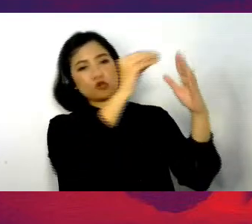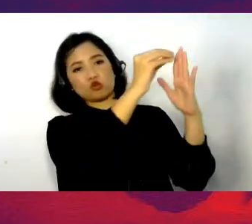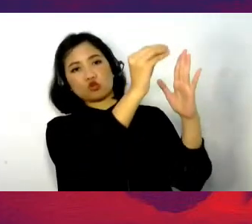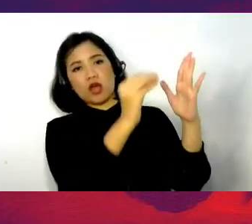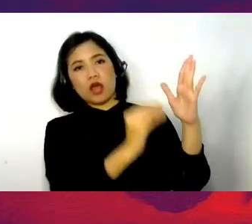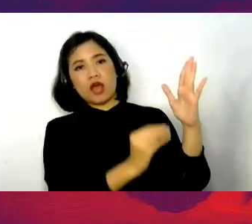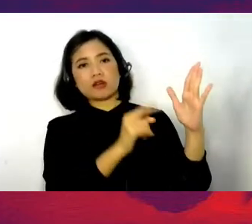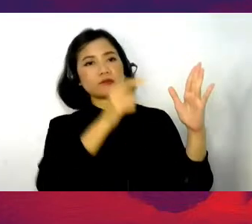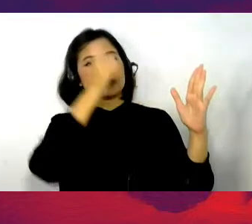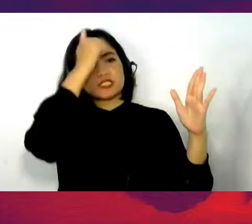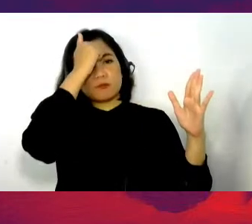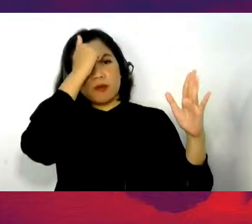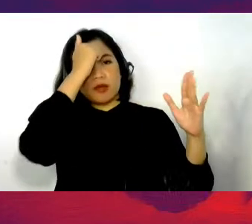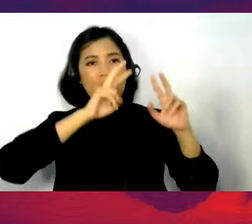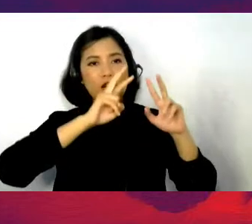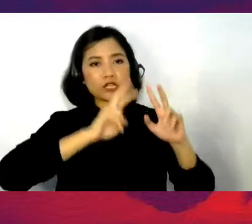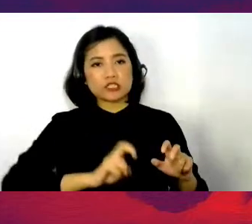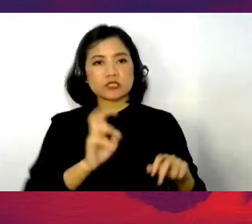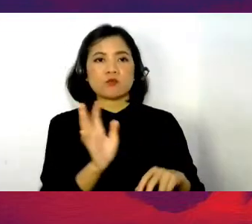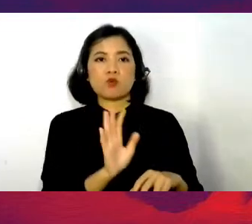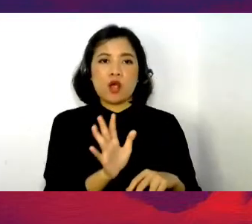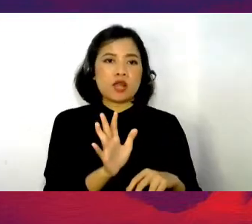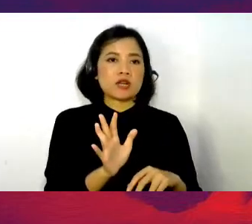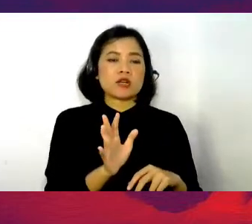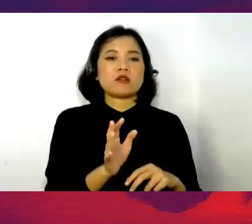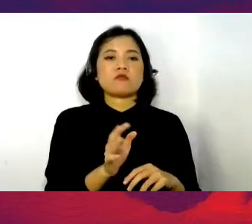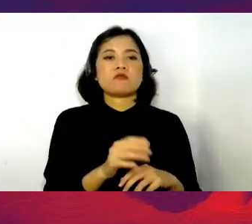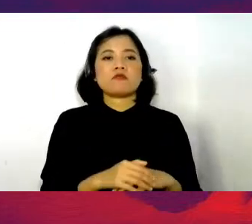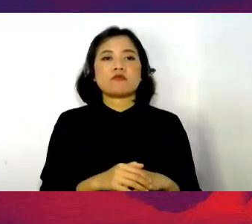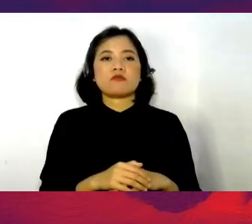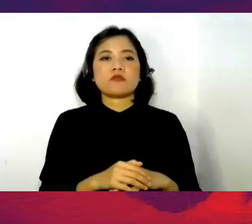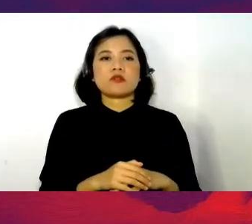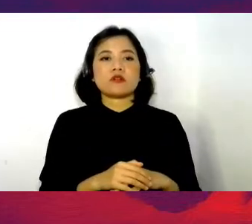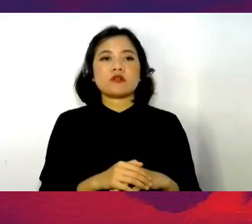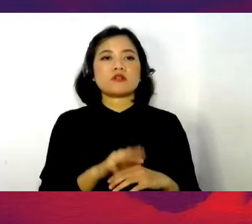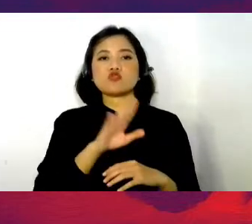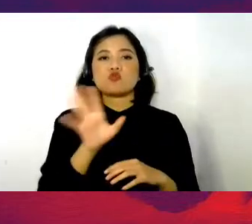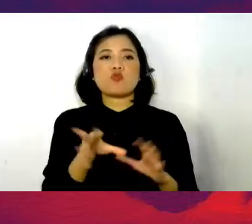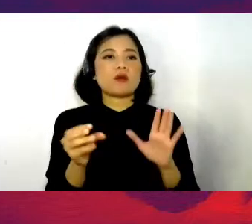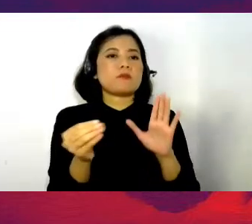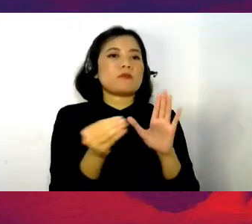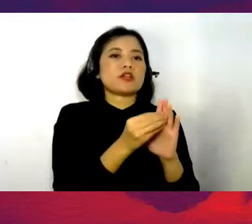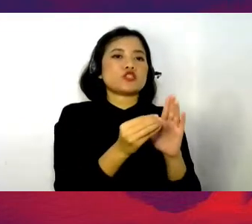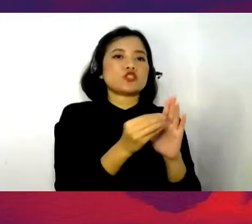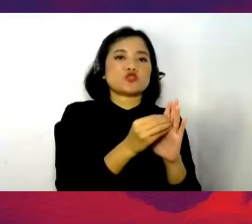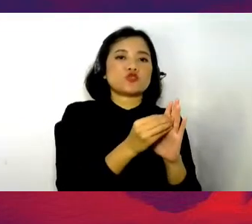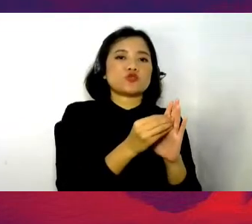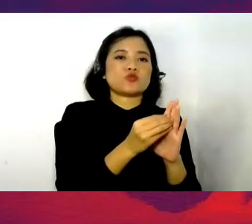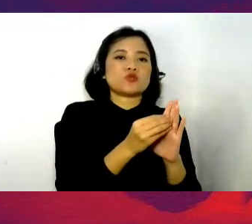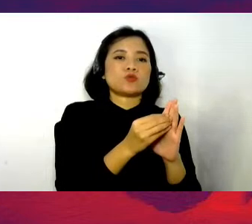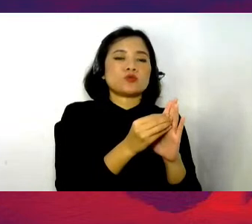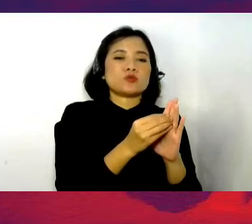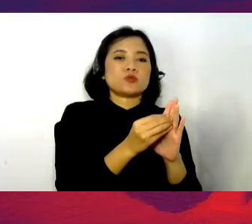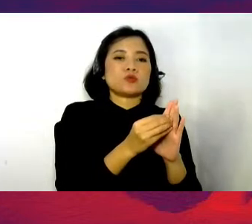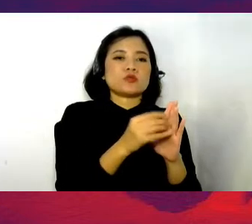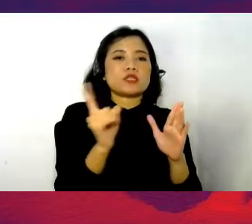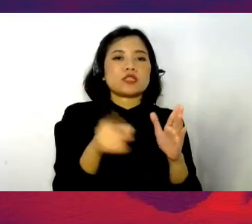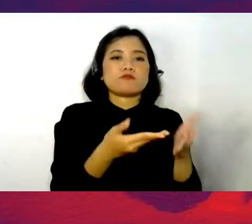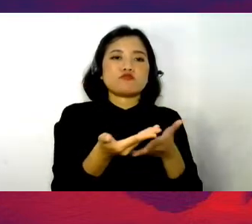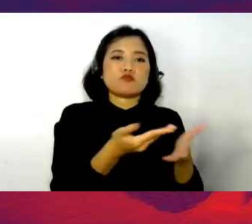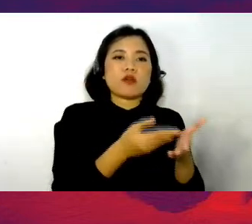that. And even with this consumption-based measure of poverty, which also following Professor Foster's innovation of measuring